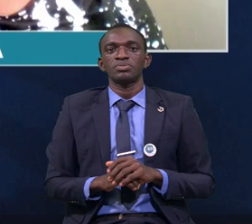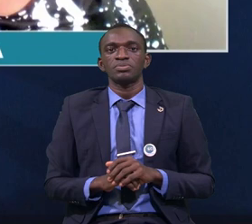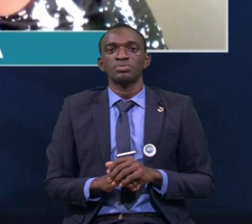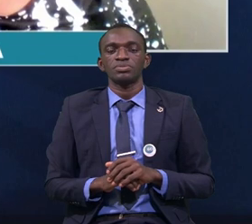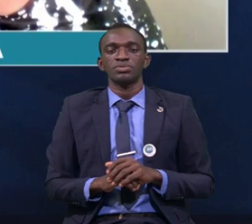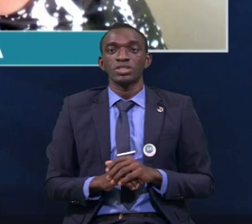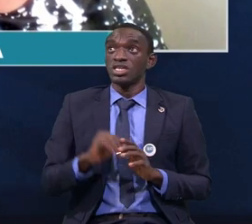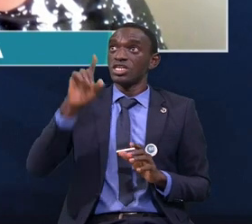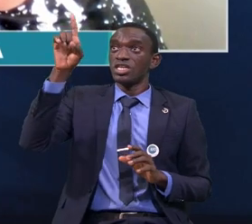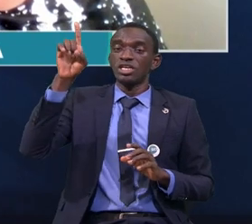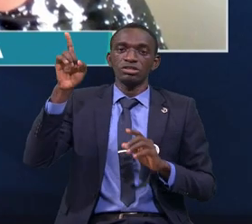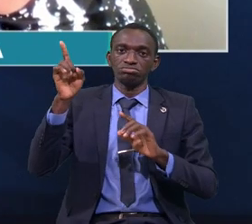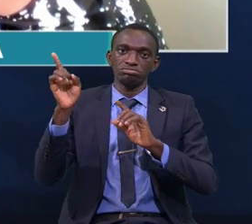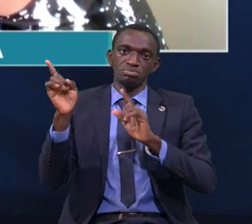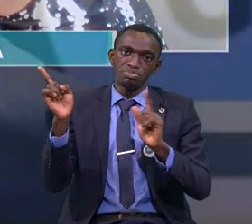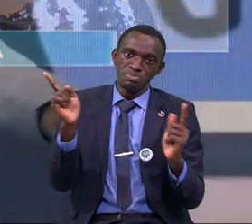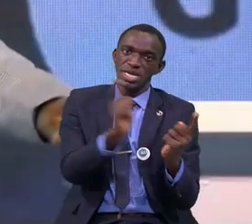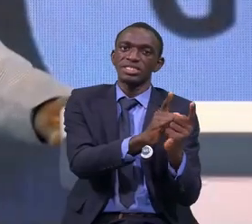It came to Isaiah.